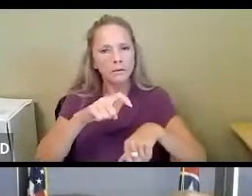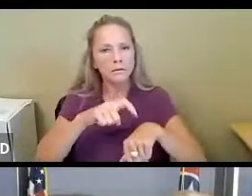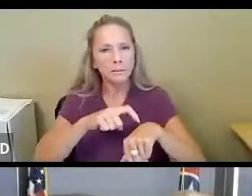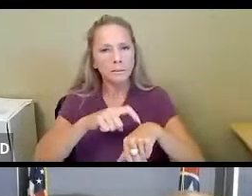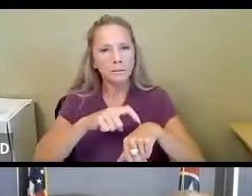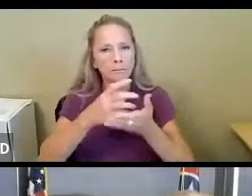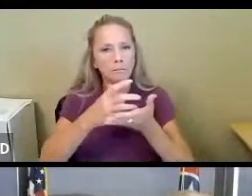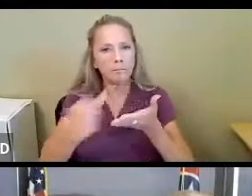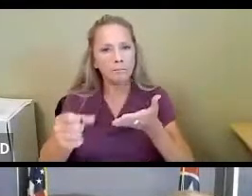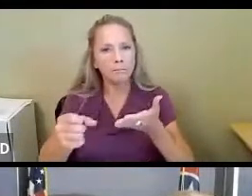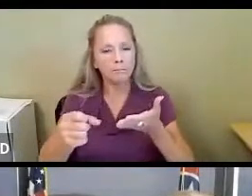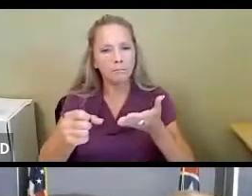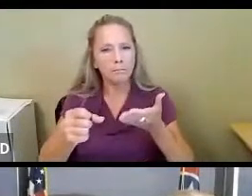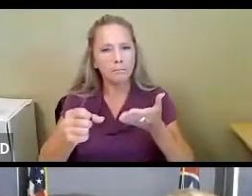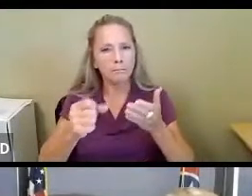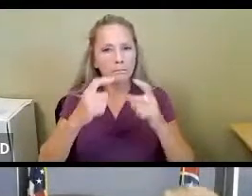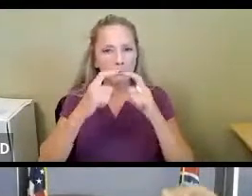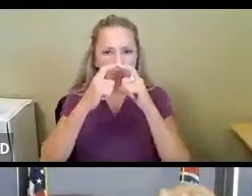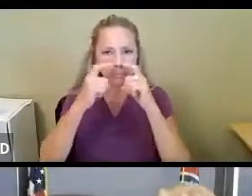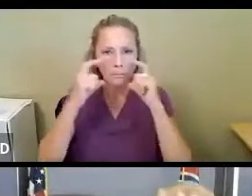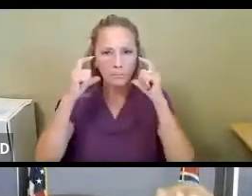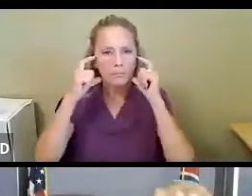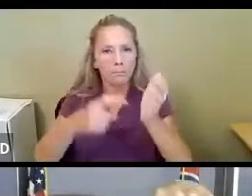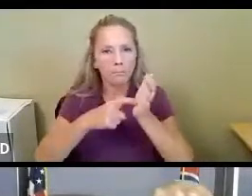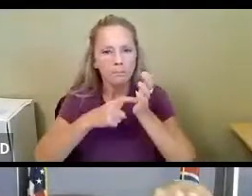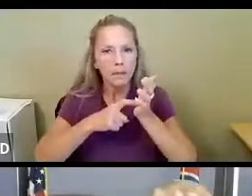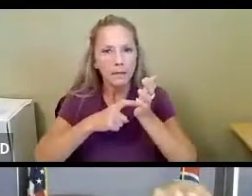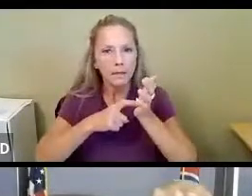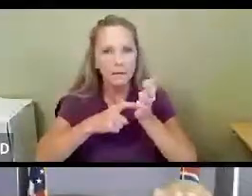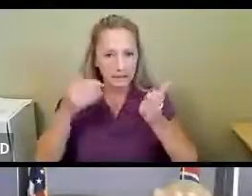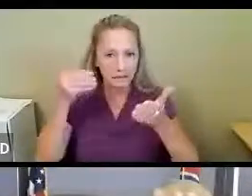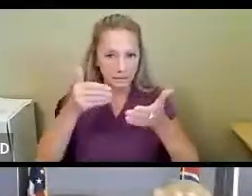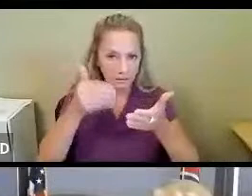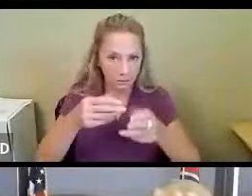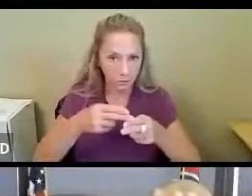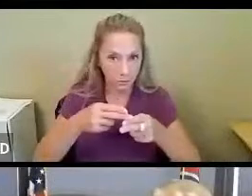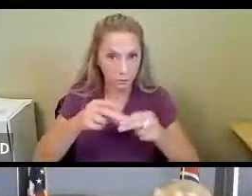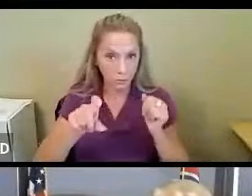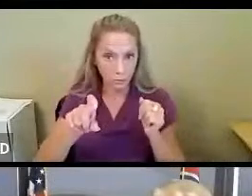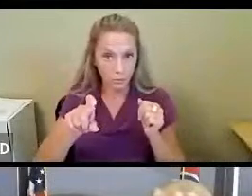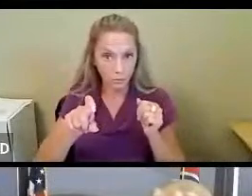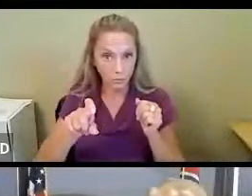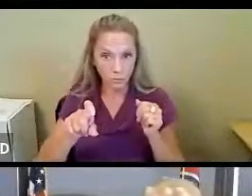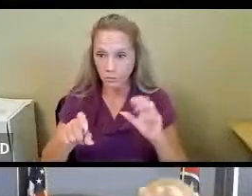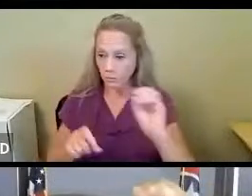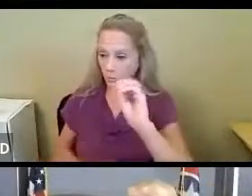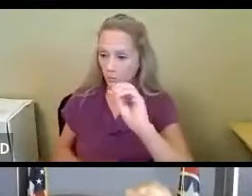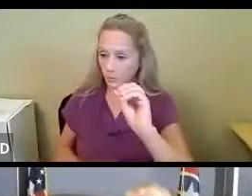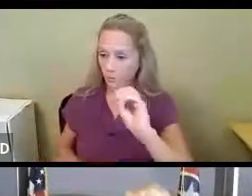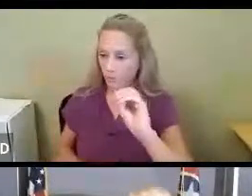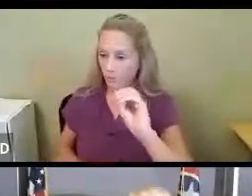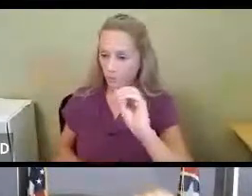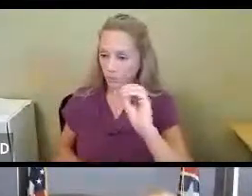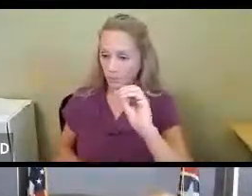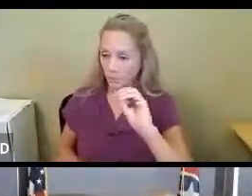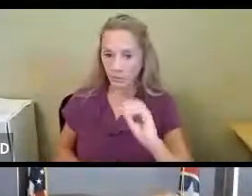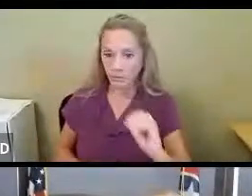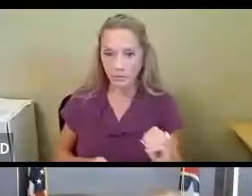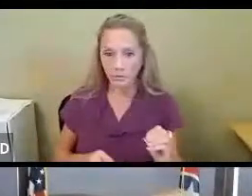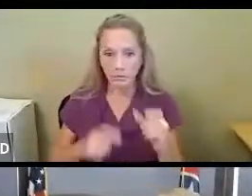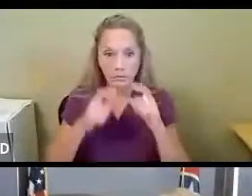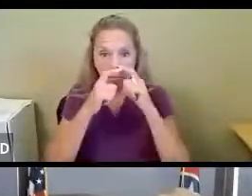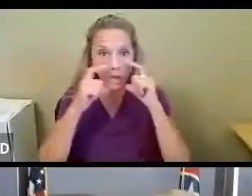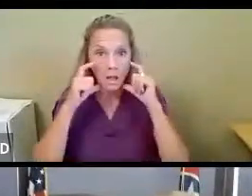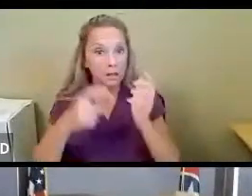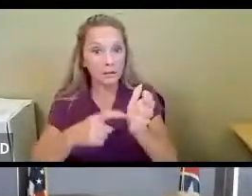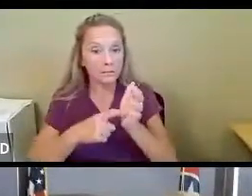on the mask mandate? Is it coming up? Is it still? There isn't one. The mask mandate discipline one we're